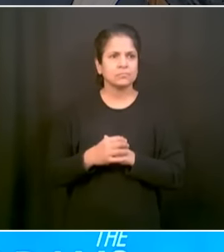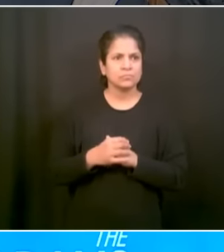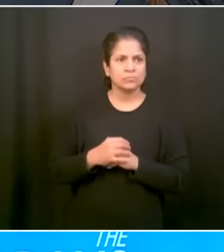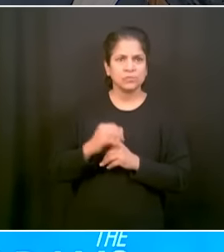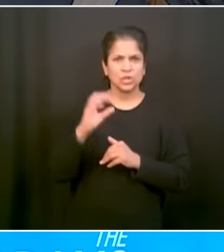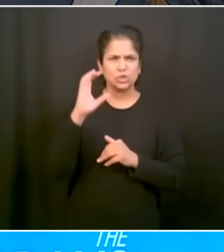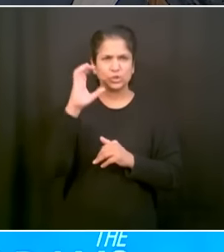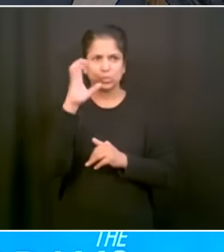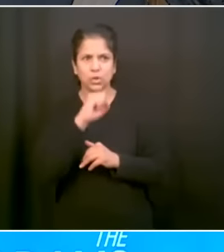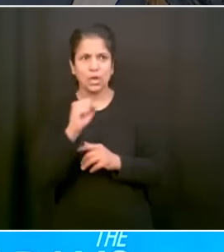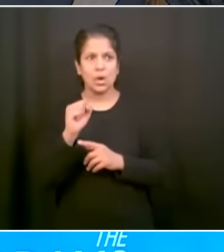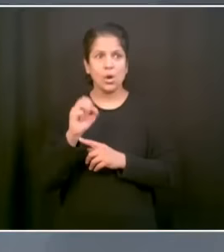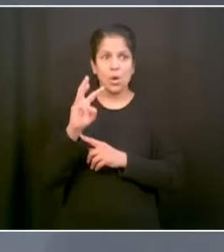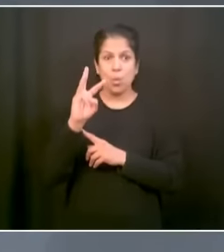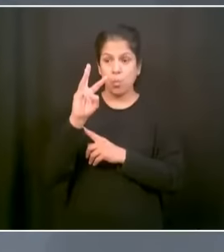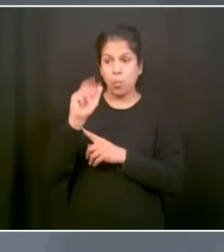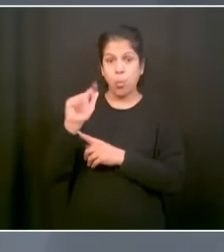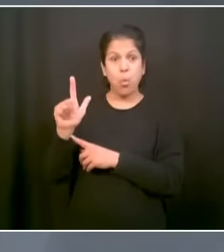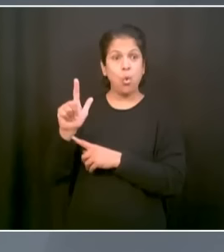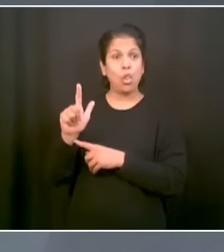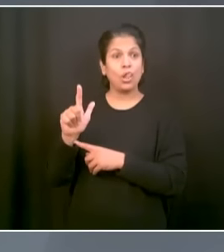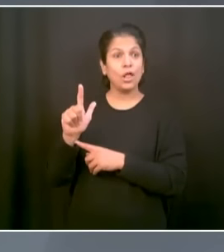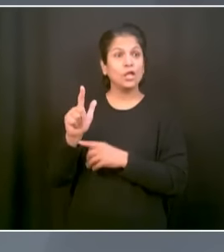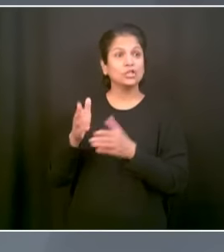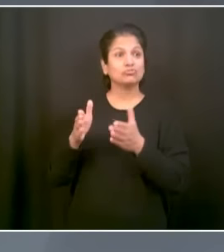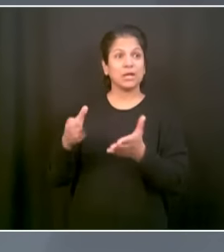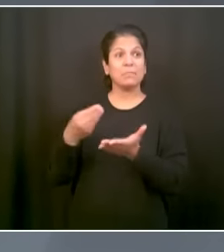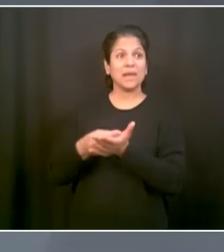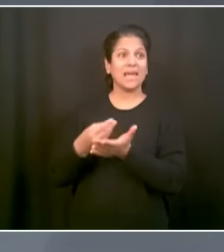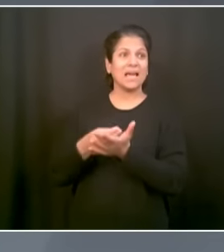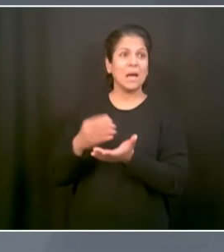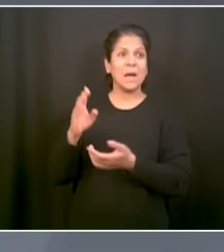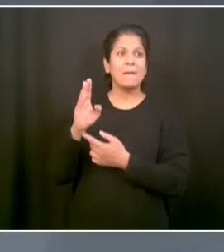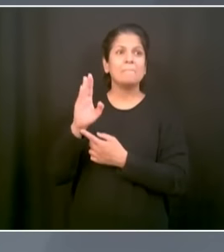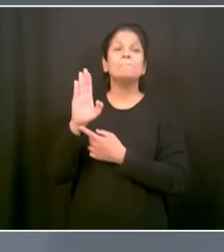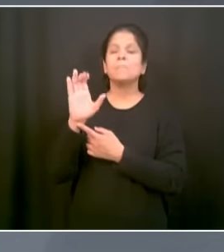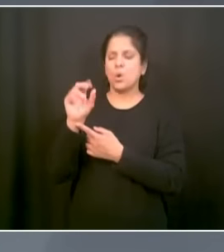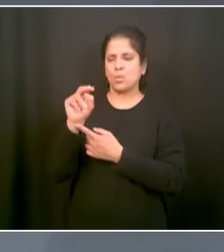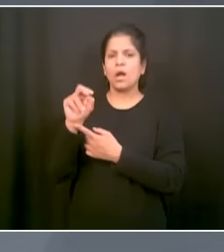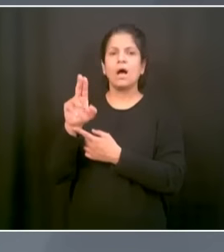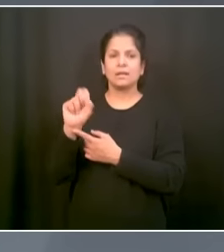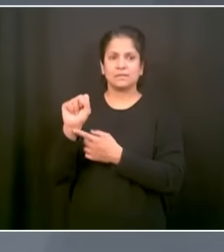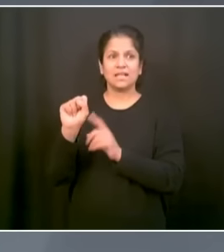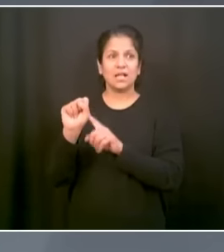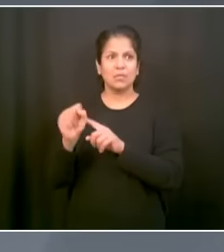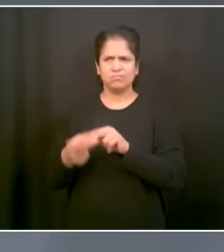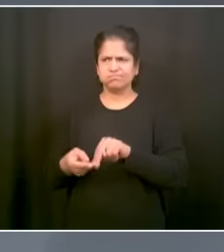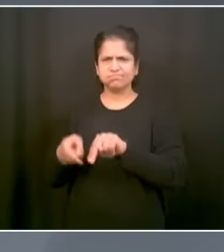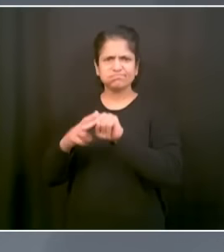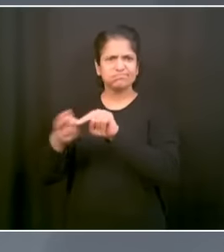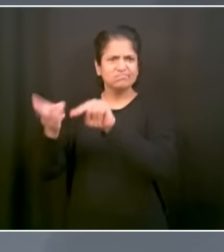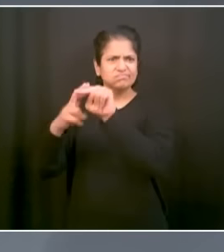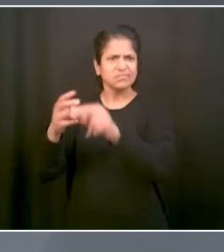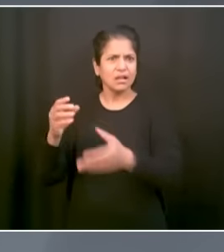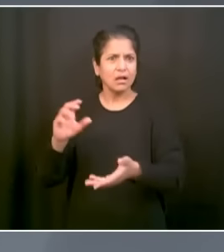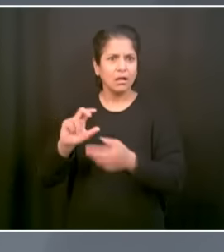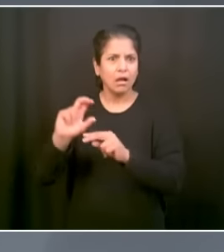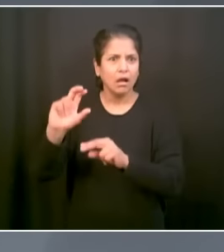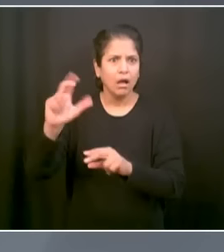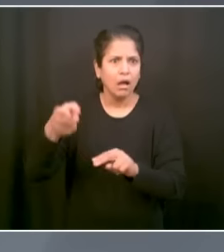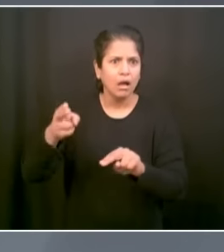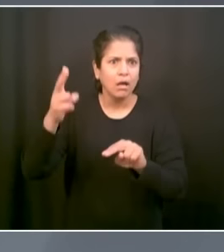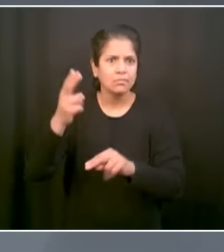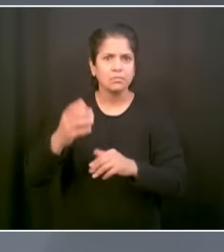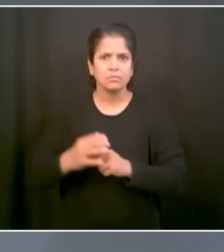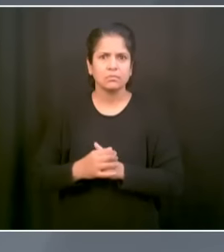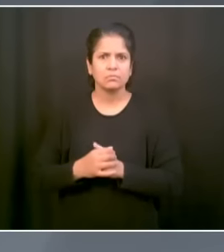down? We are encouraged by what we are hearing around Wall Street bonuses as well as by increased revenue. However, the scale of